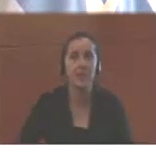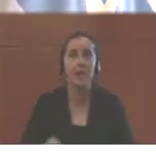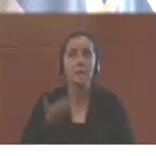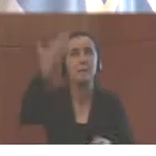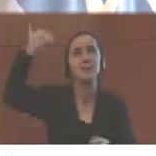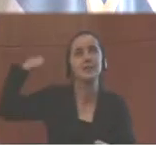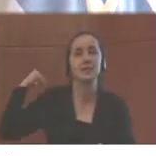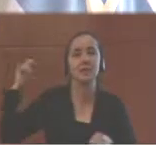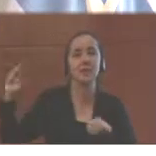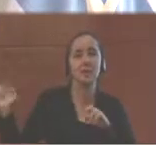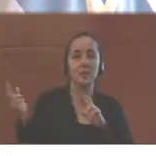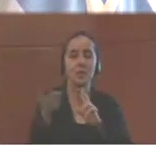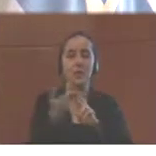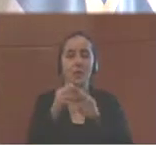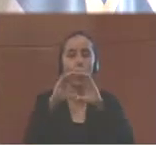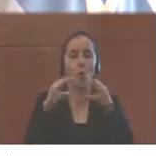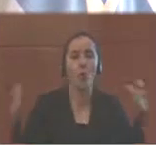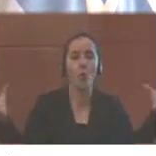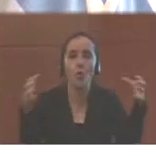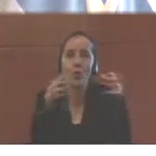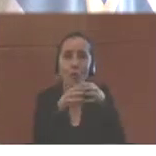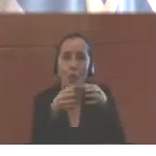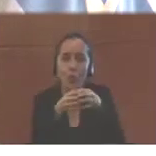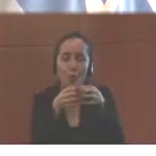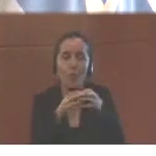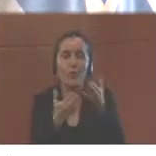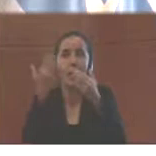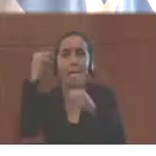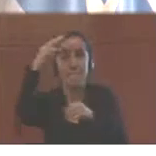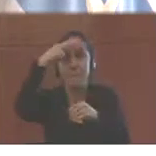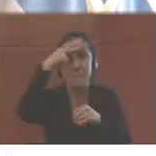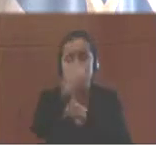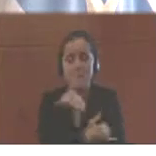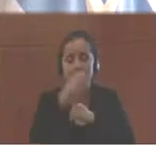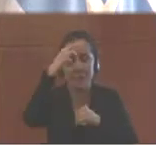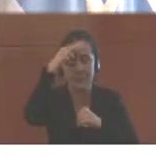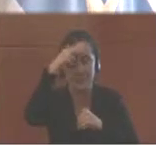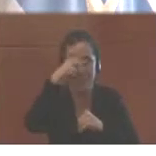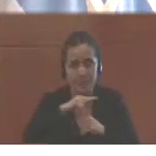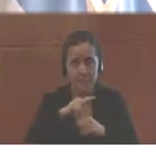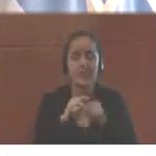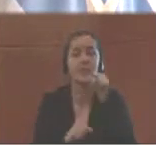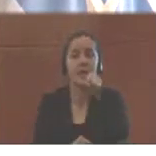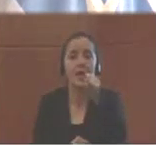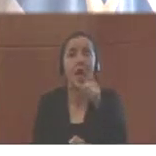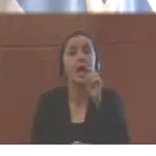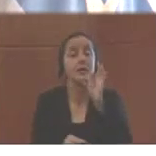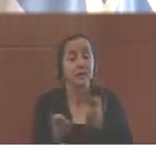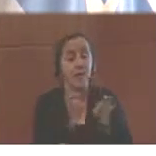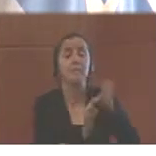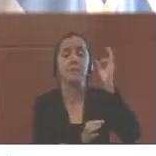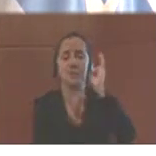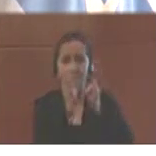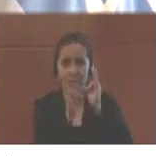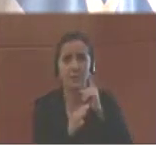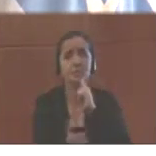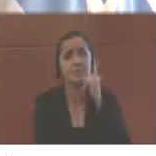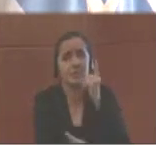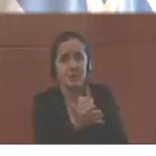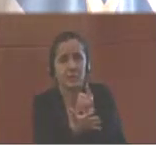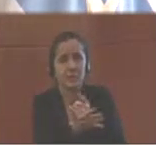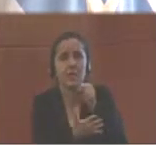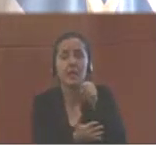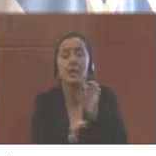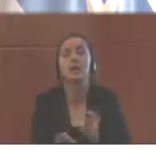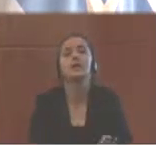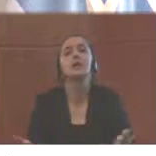summit in Mexico in the last meeting of OECD, has underlined the fact that it